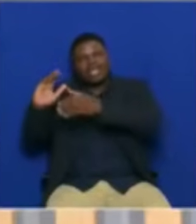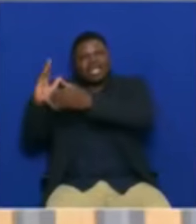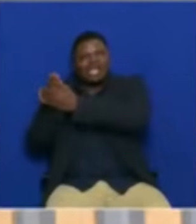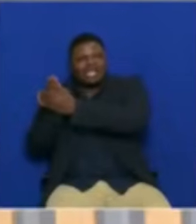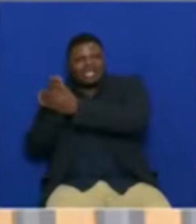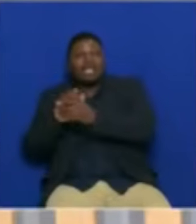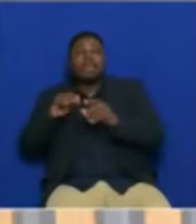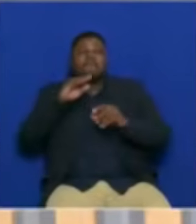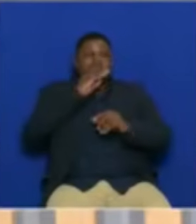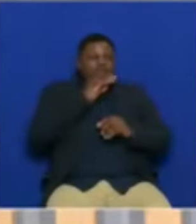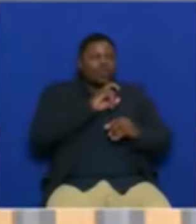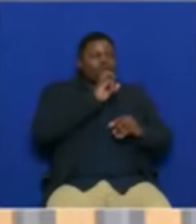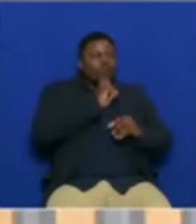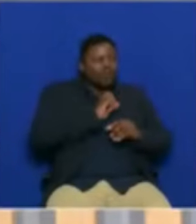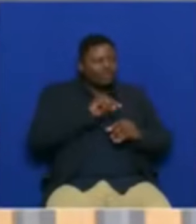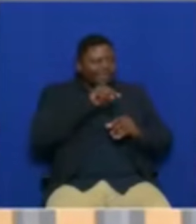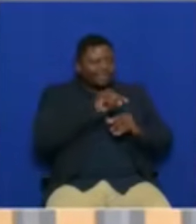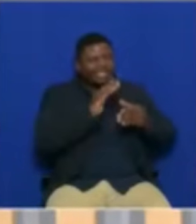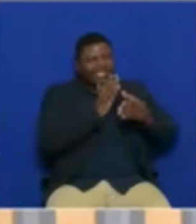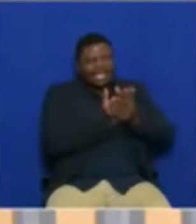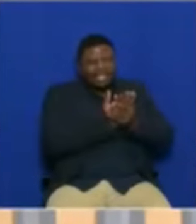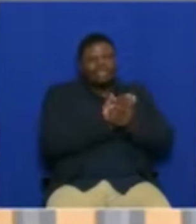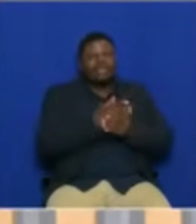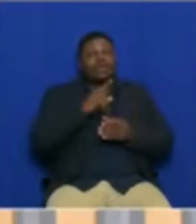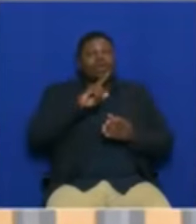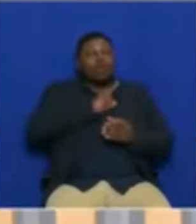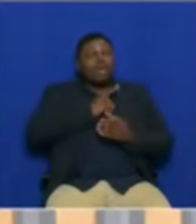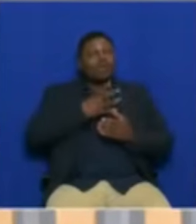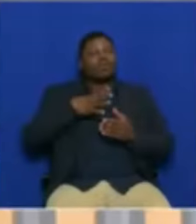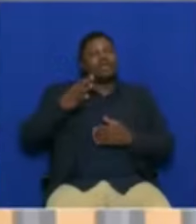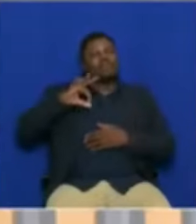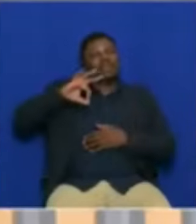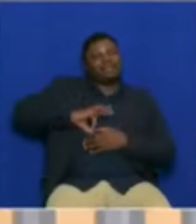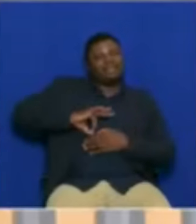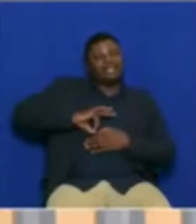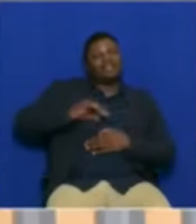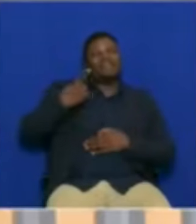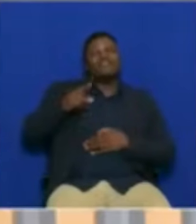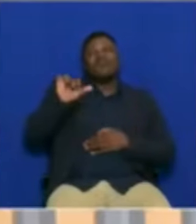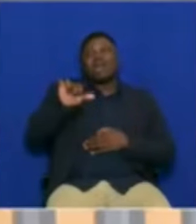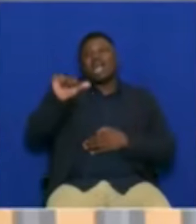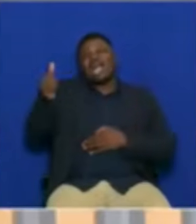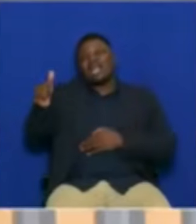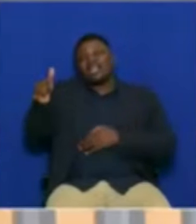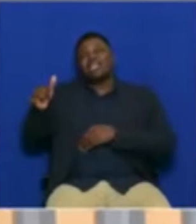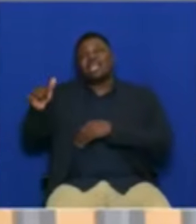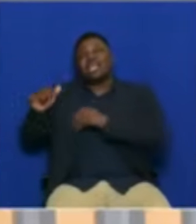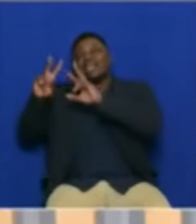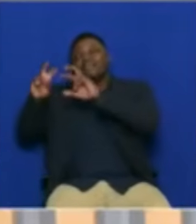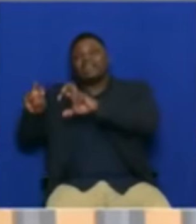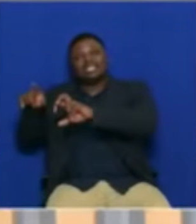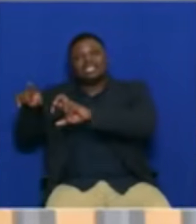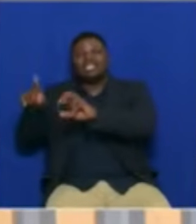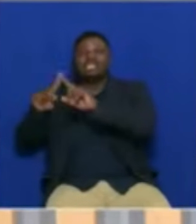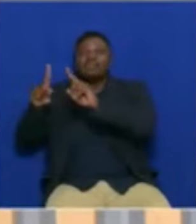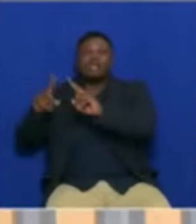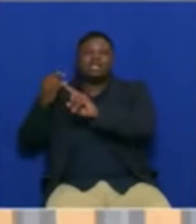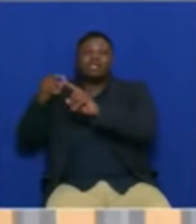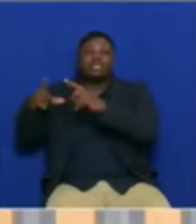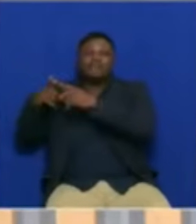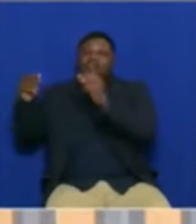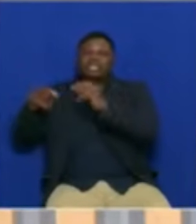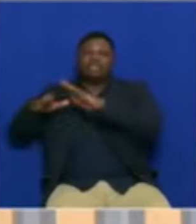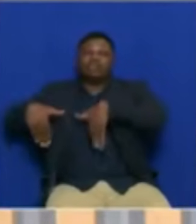a benefit in respect of other investigations that are not yet complete. Commissioner, Yeah, you may